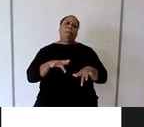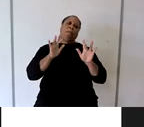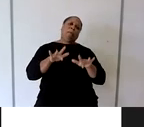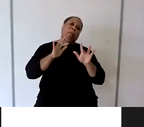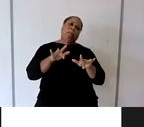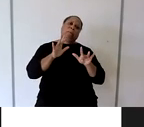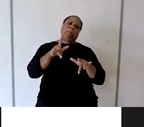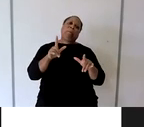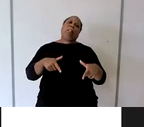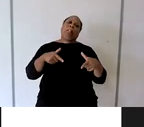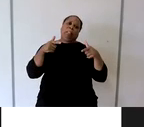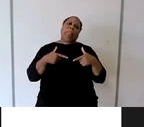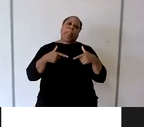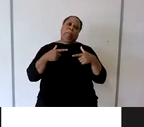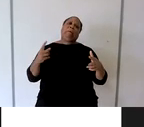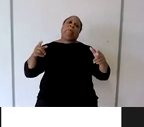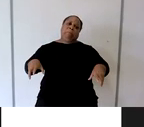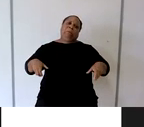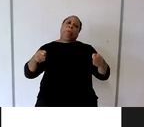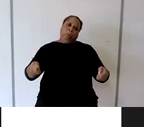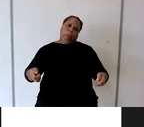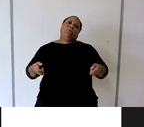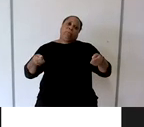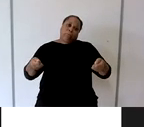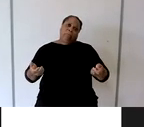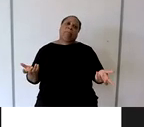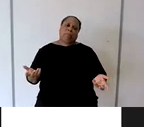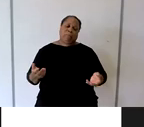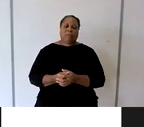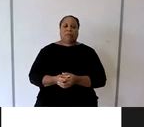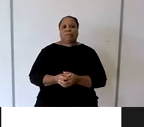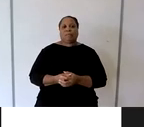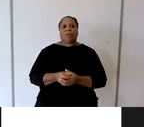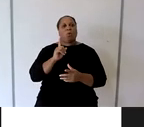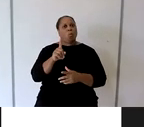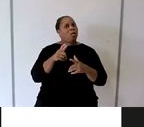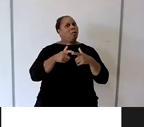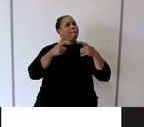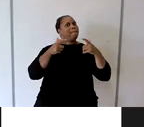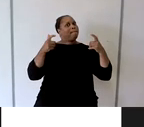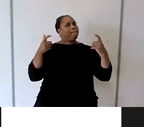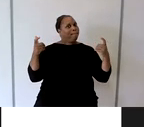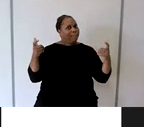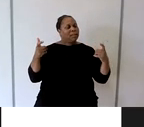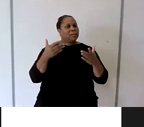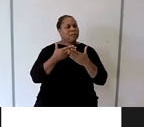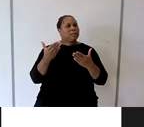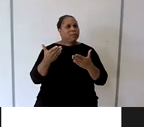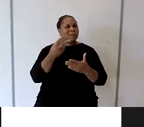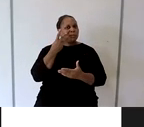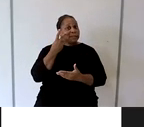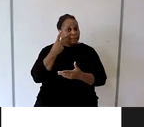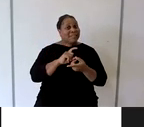having to live your life in that wheelchair. And one of the biggest things that I really want to see